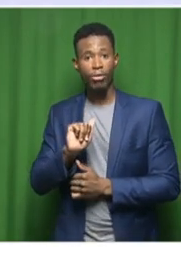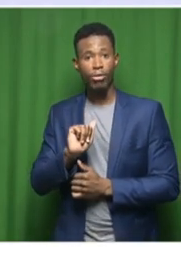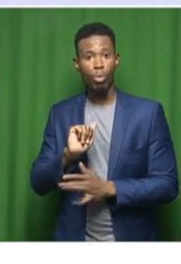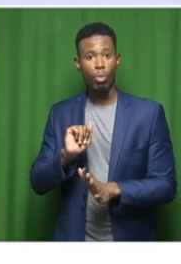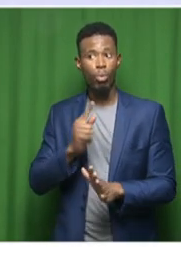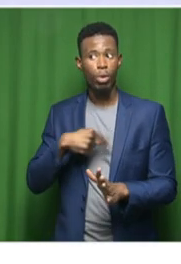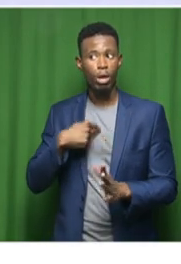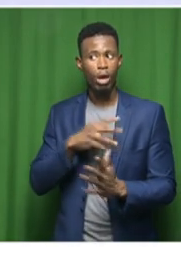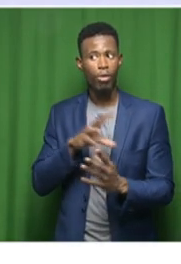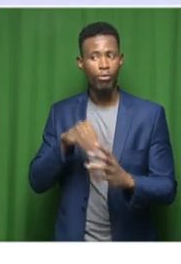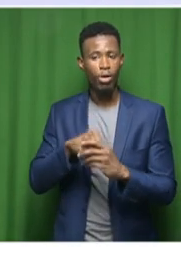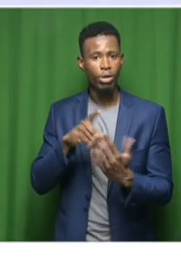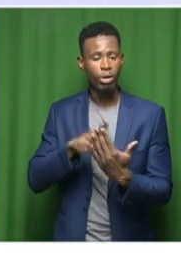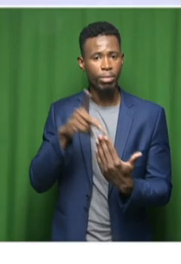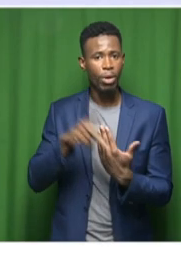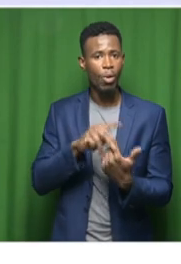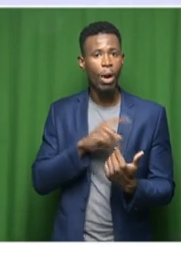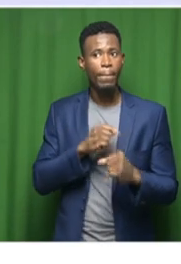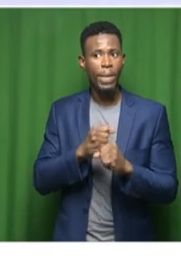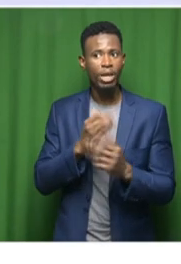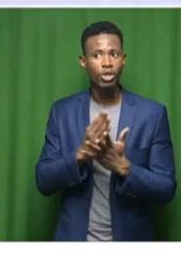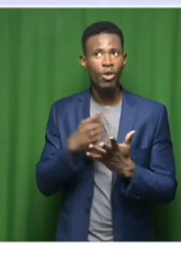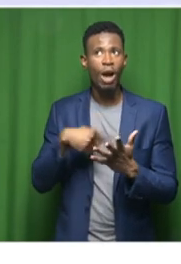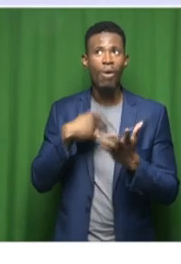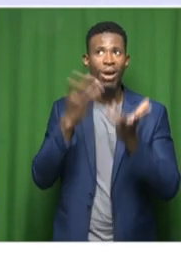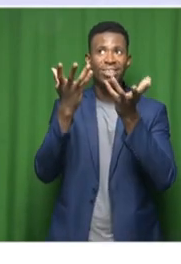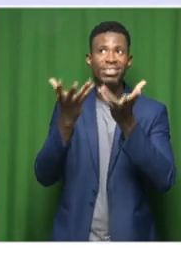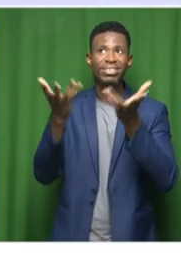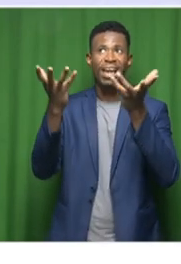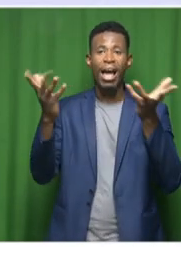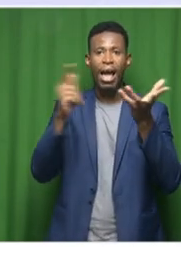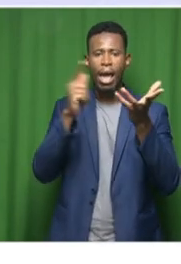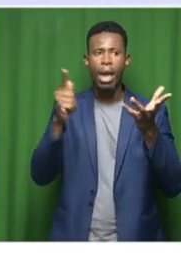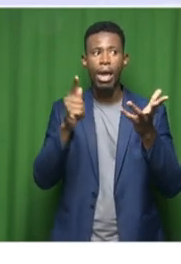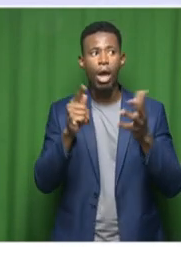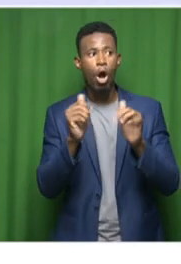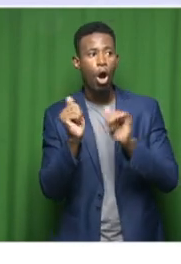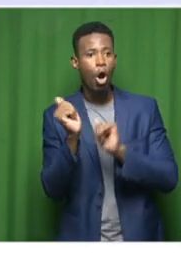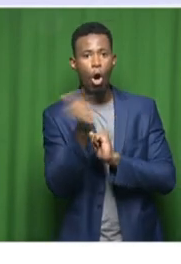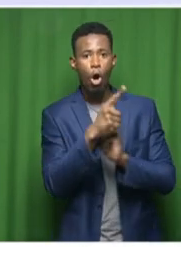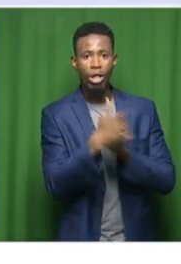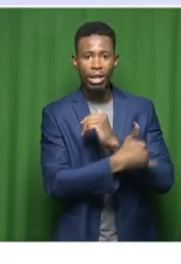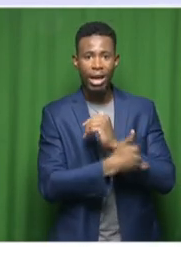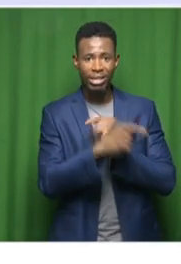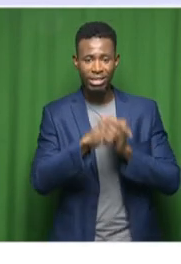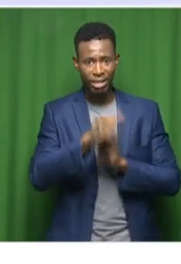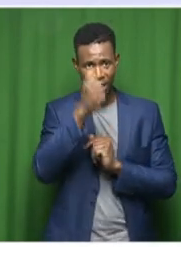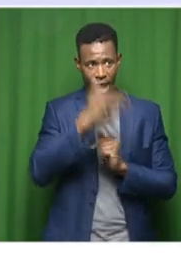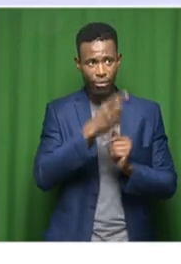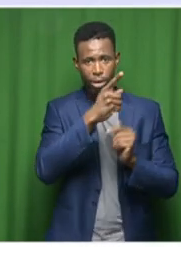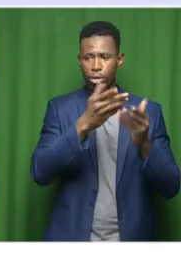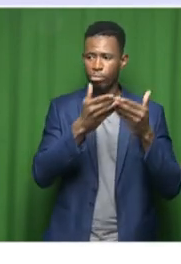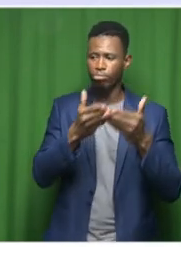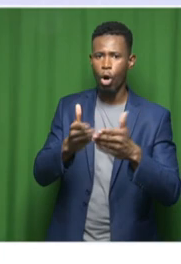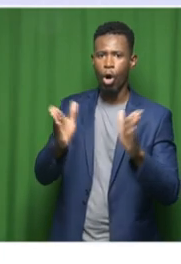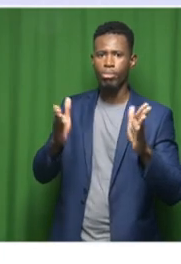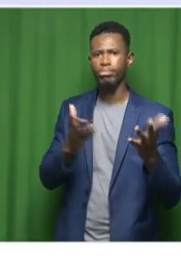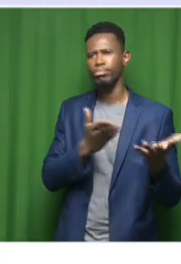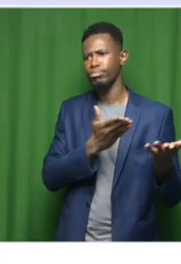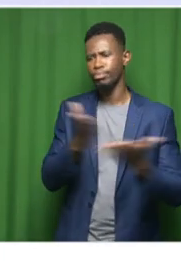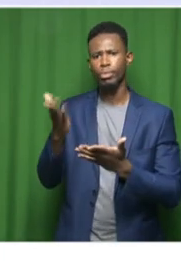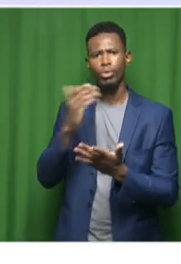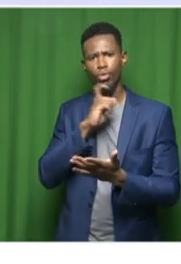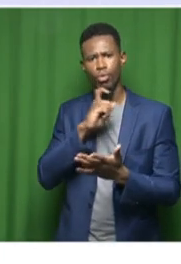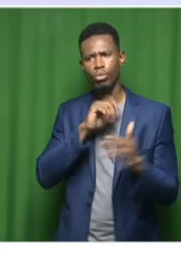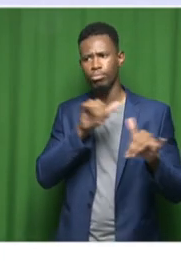that our air skies are open to all countries in Africa. Yeah. And we treat aviation in the continent